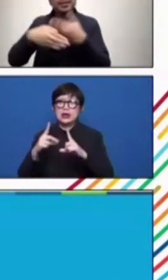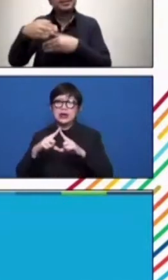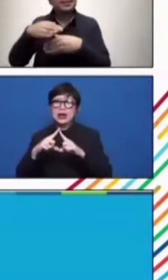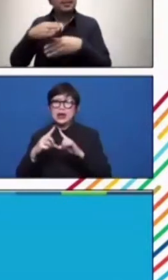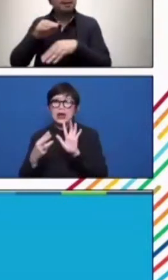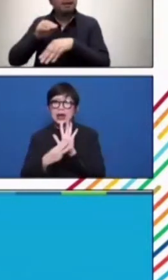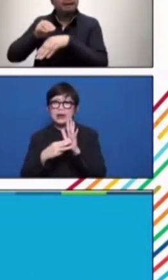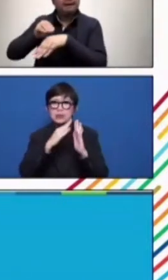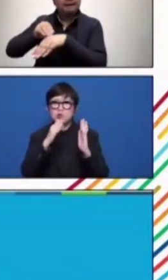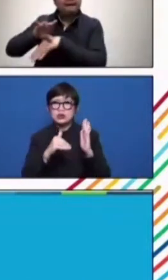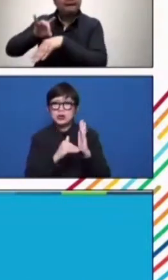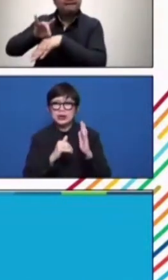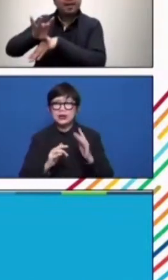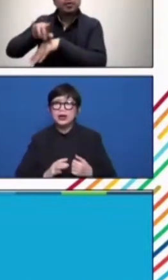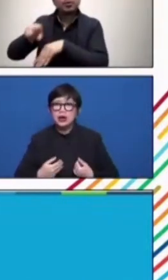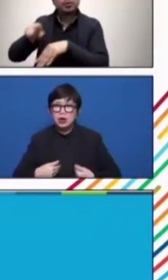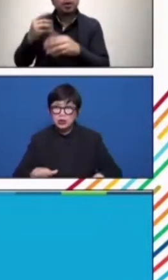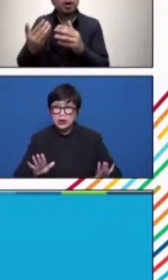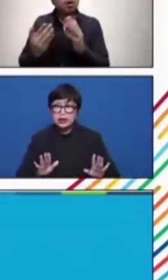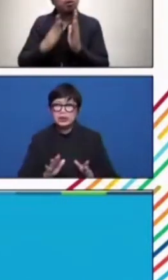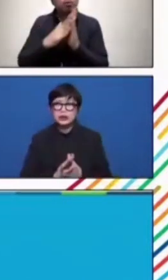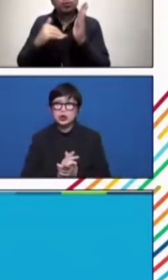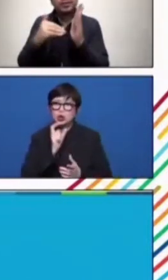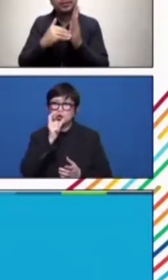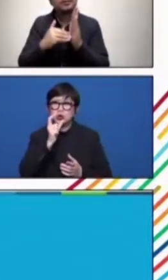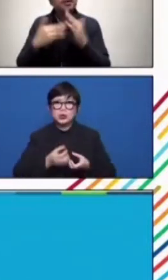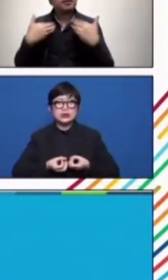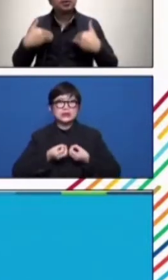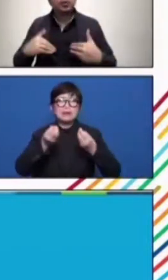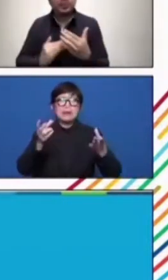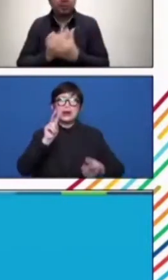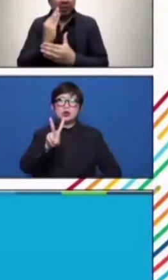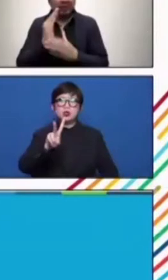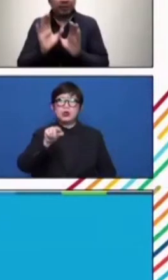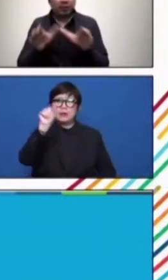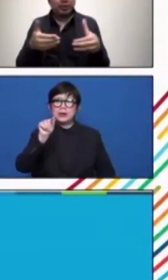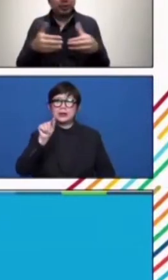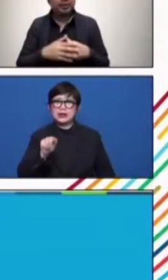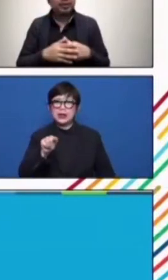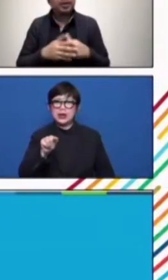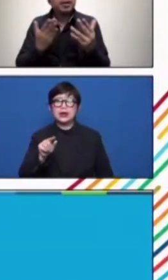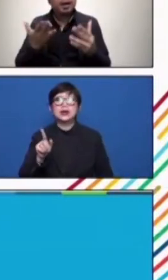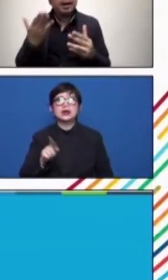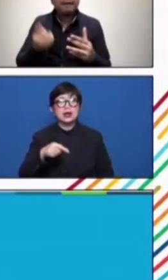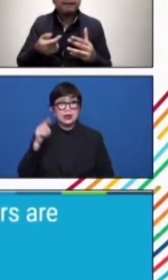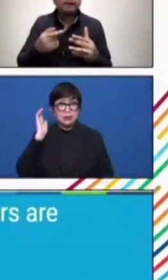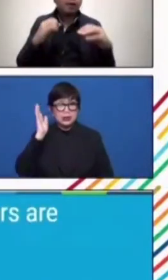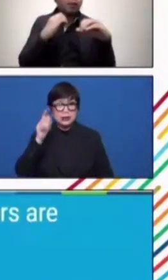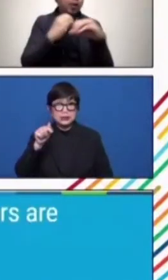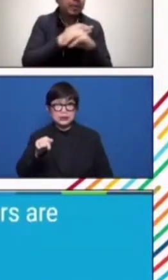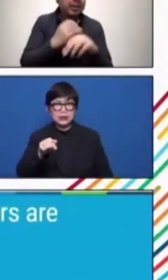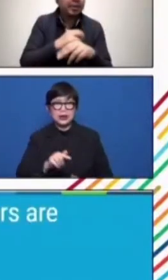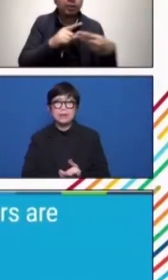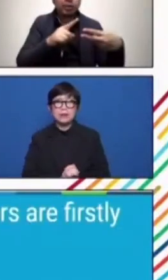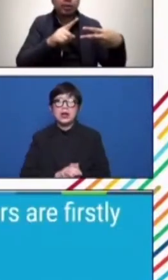questions to the panelists will then be followed by Reflections from our two commentators and our commentators are firstly